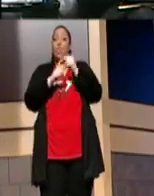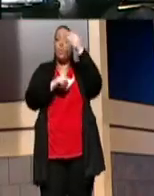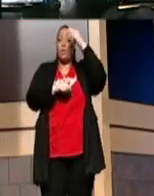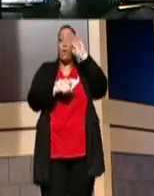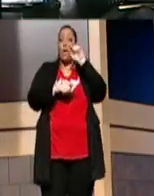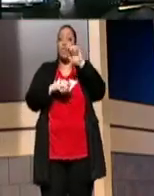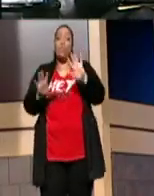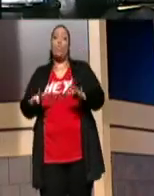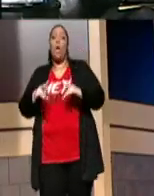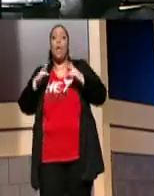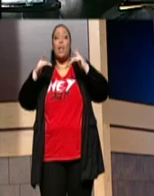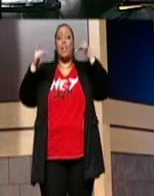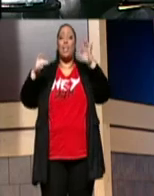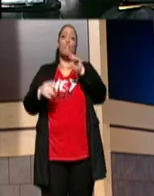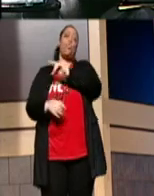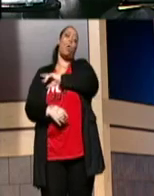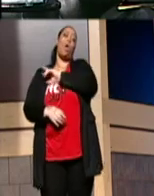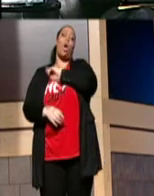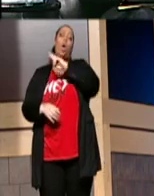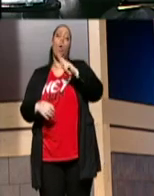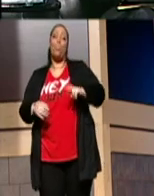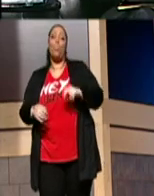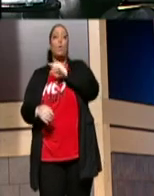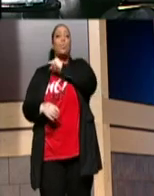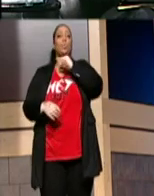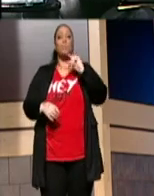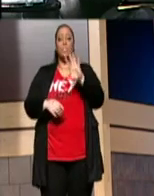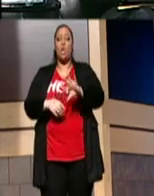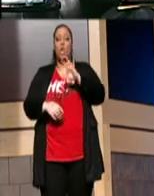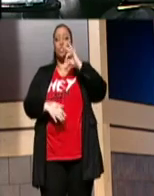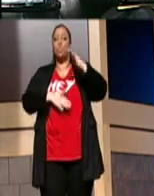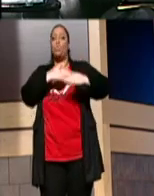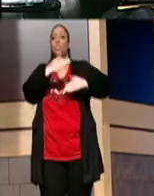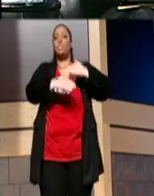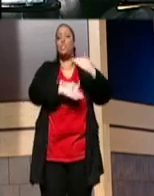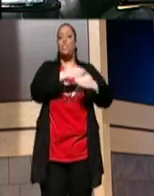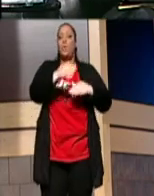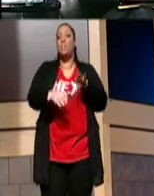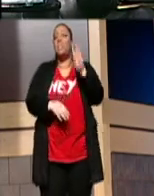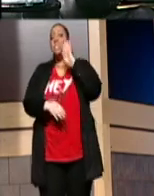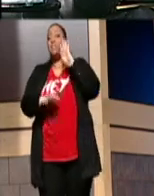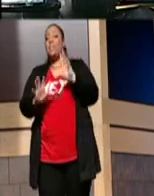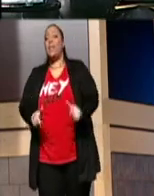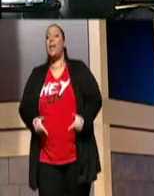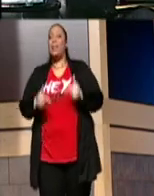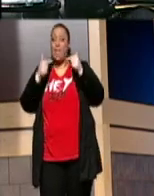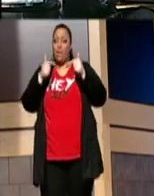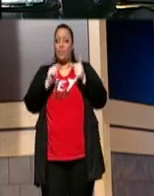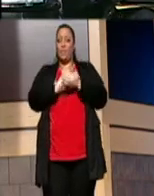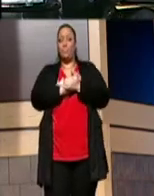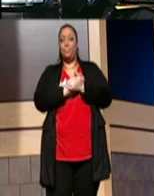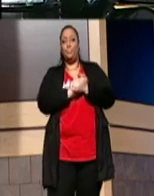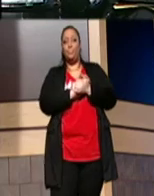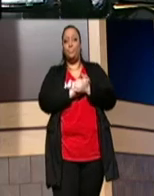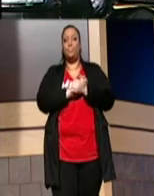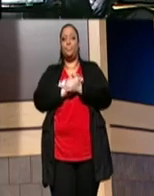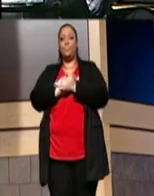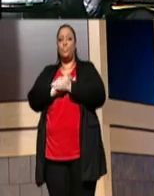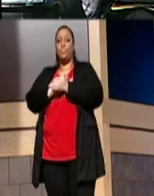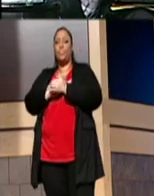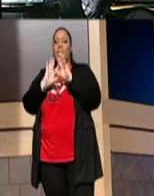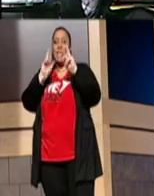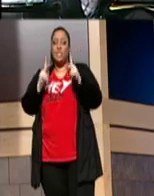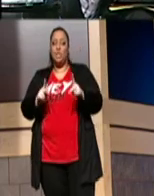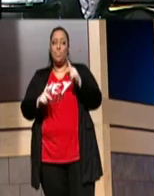ambassador. You're a royal priesthood. You're a chosen generation. Speak life. As an ambassador, I